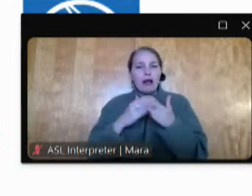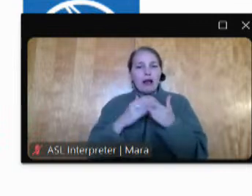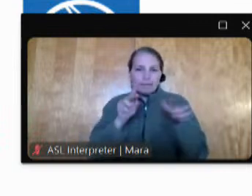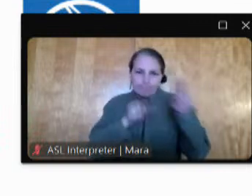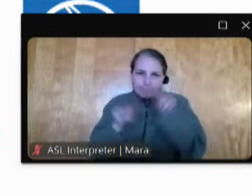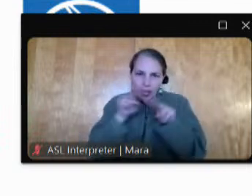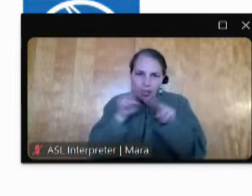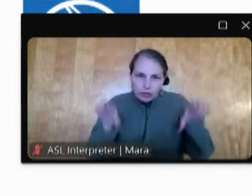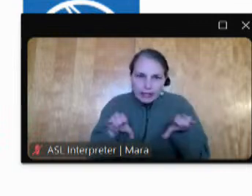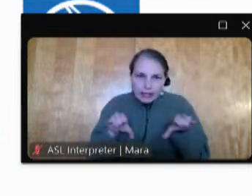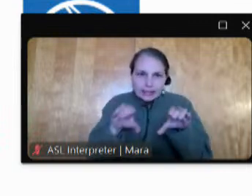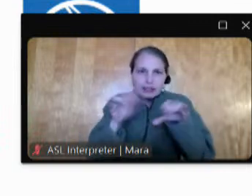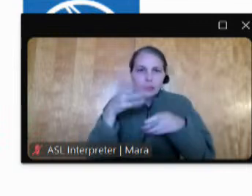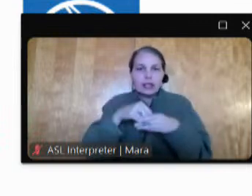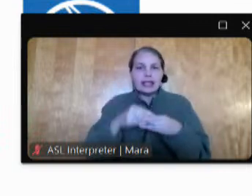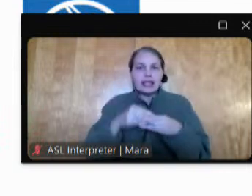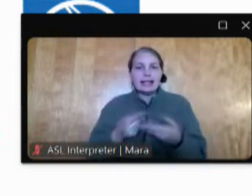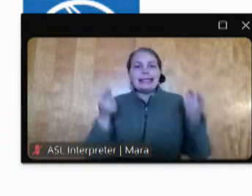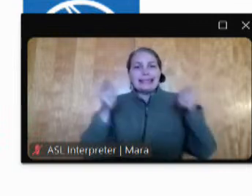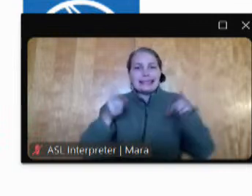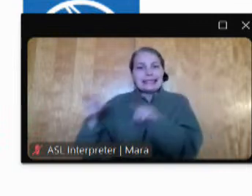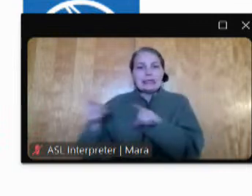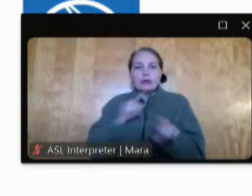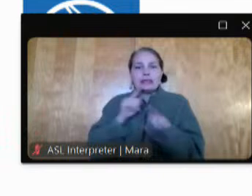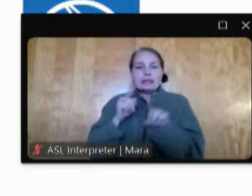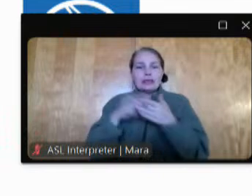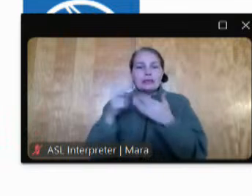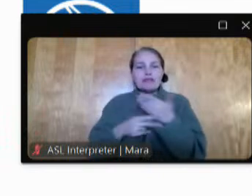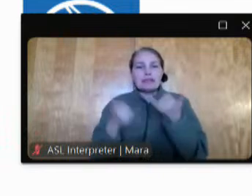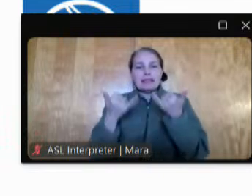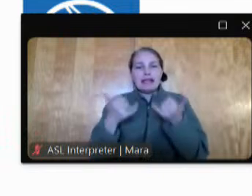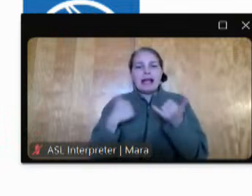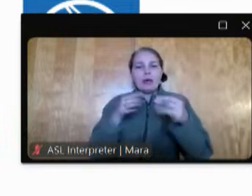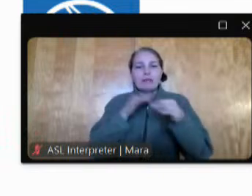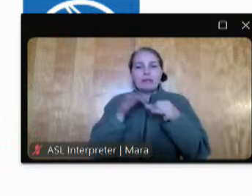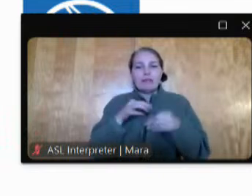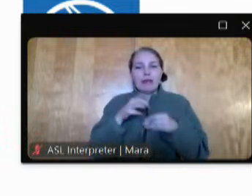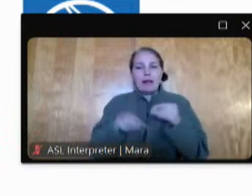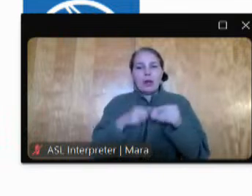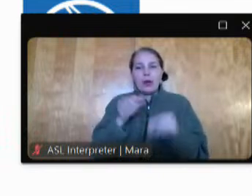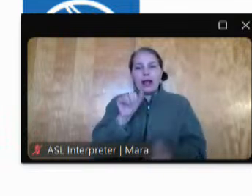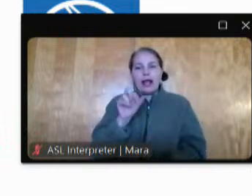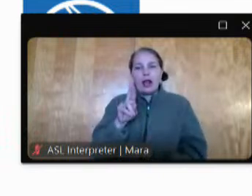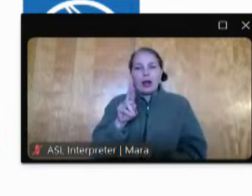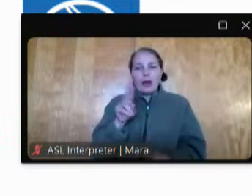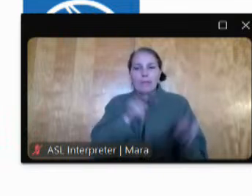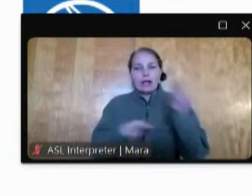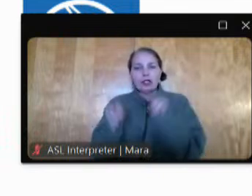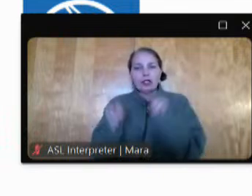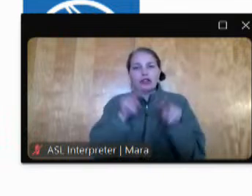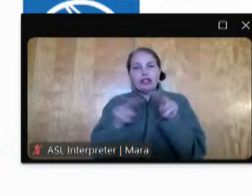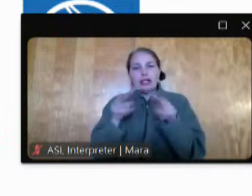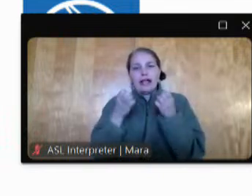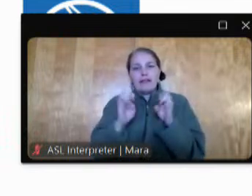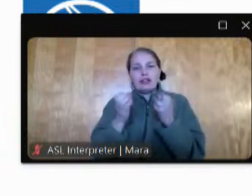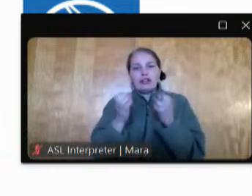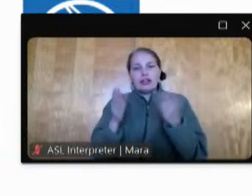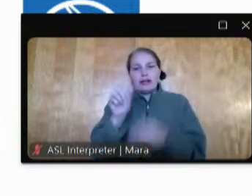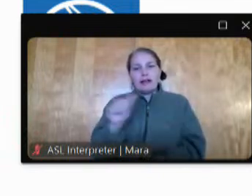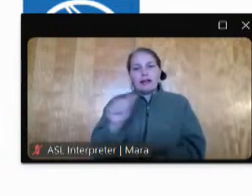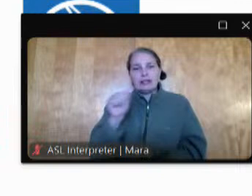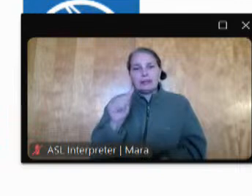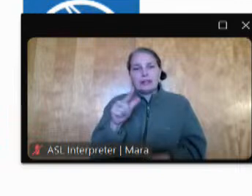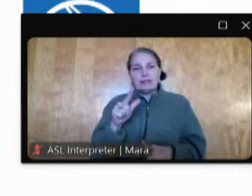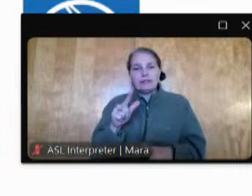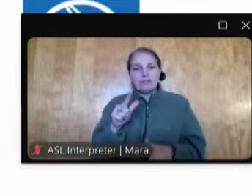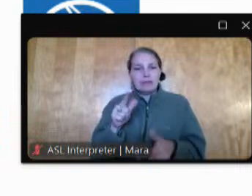program. Today, I wanted to provide an overview of air monitoring efforts in Altadena conducted by South